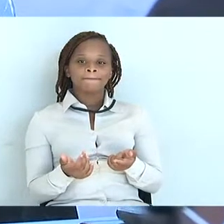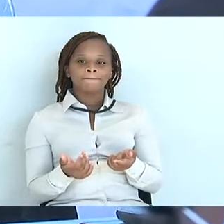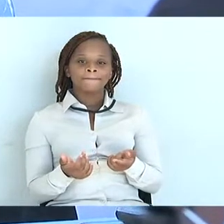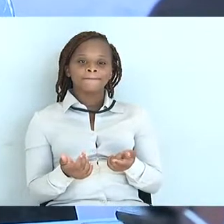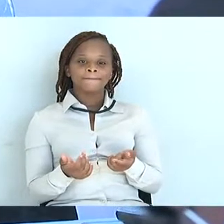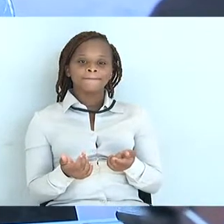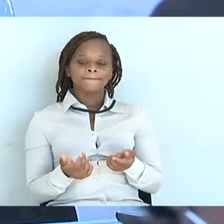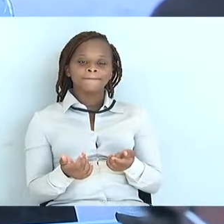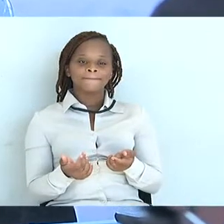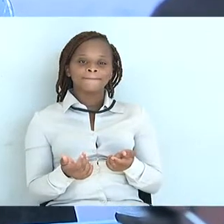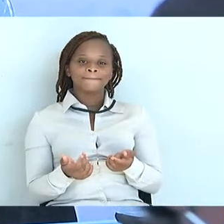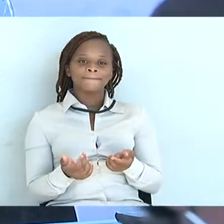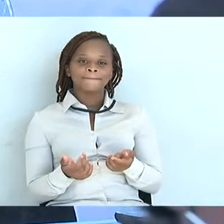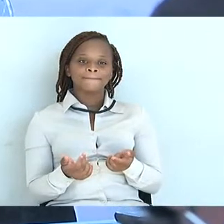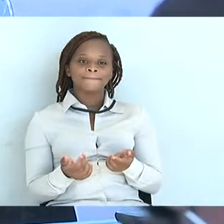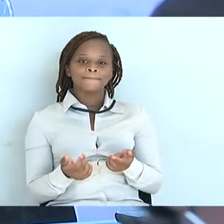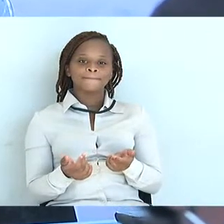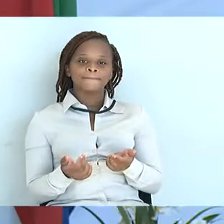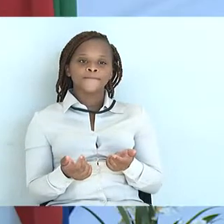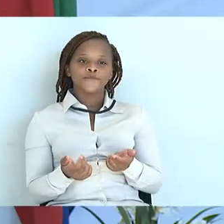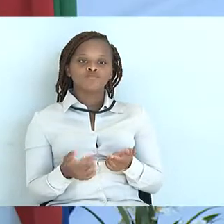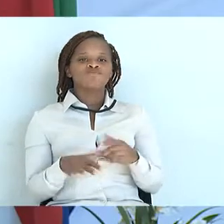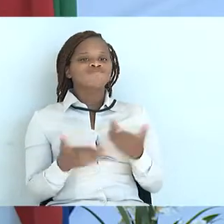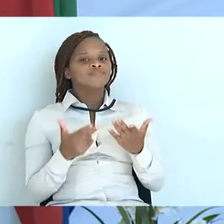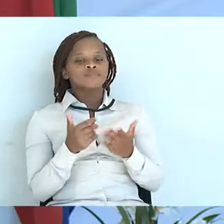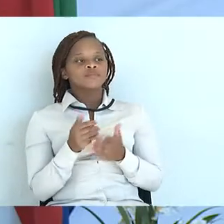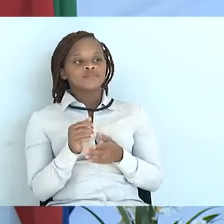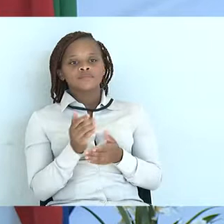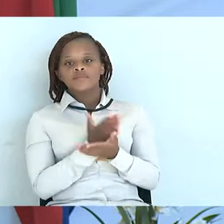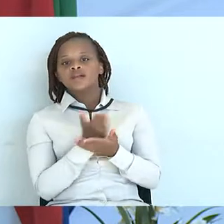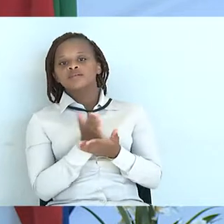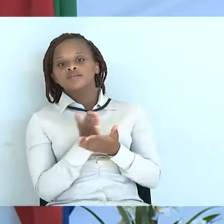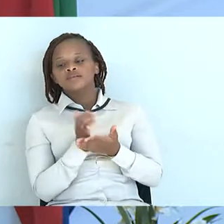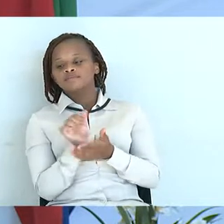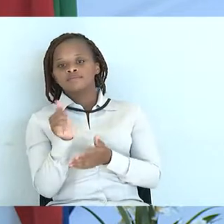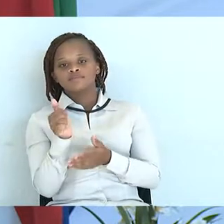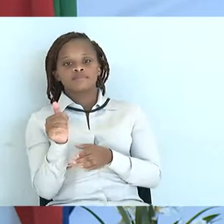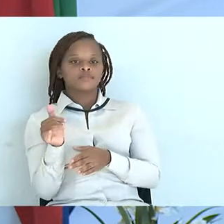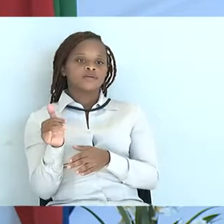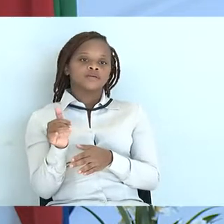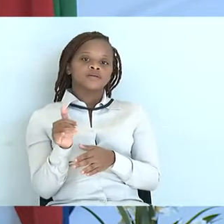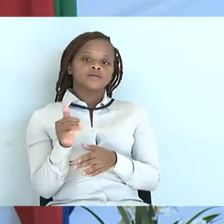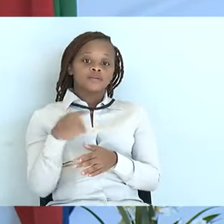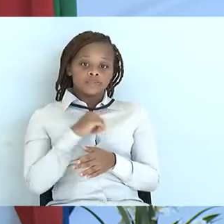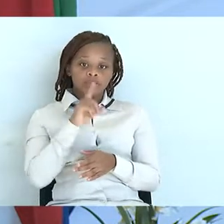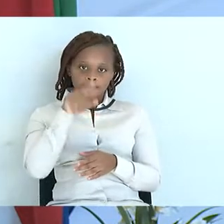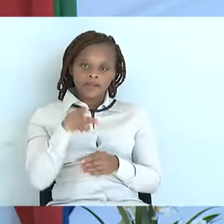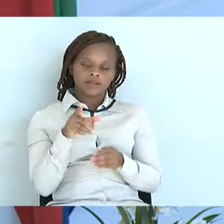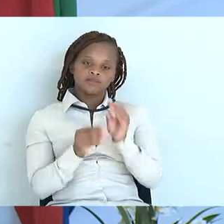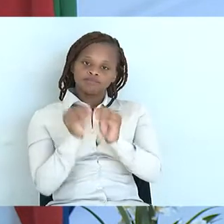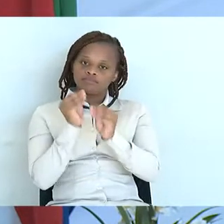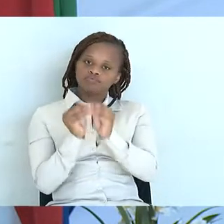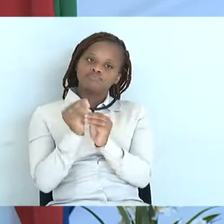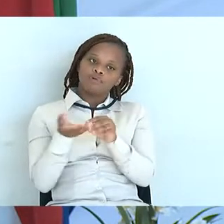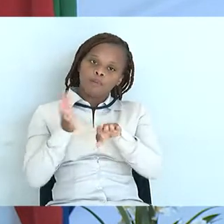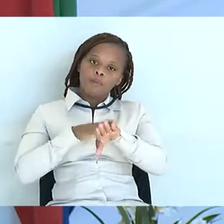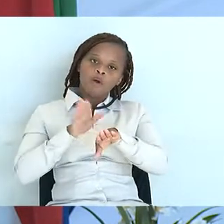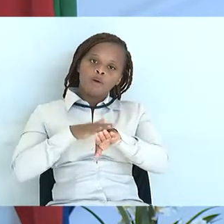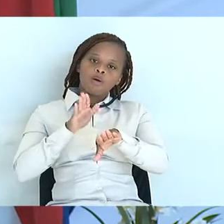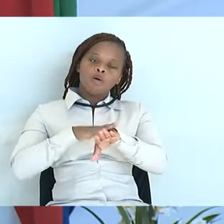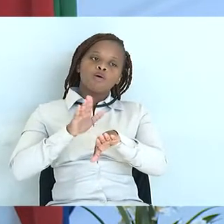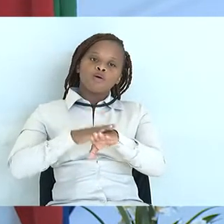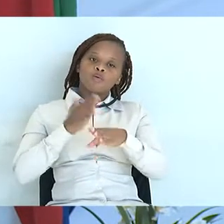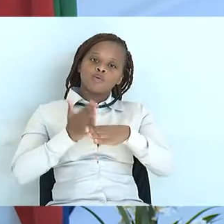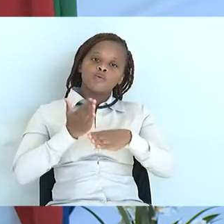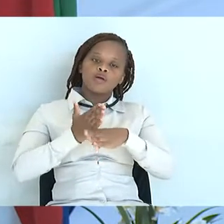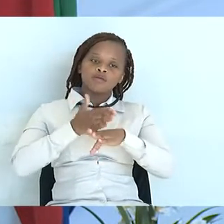there are areas that we need to strengthen in terms of our own capacity